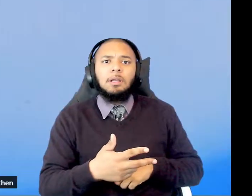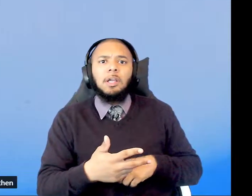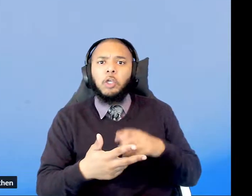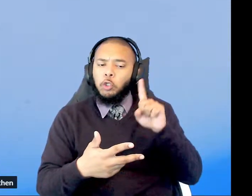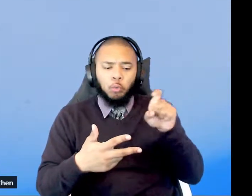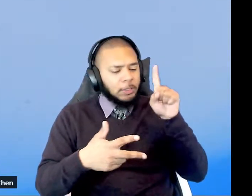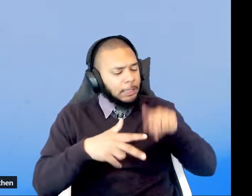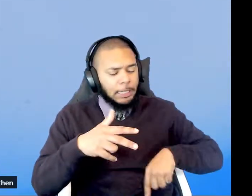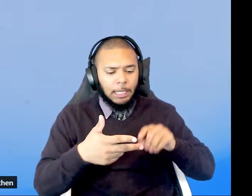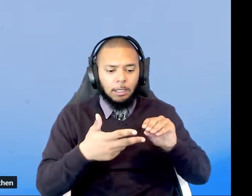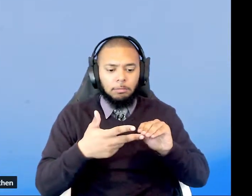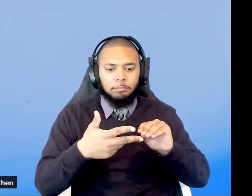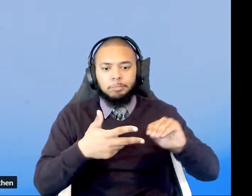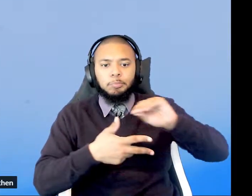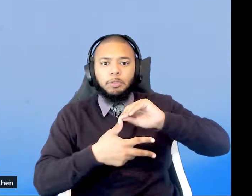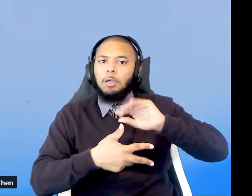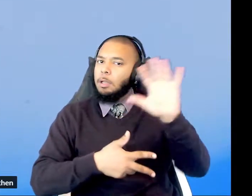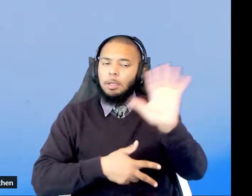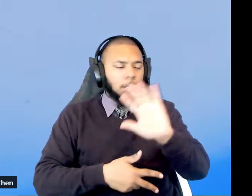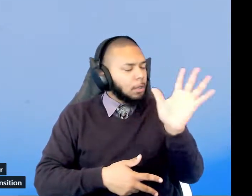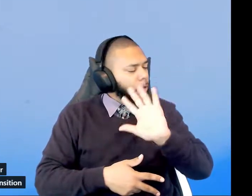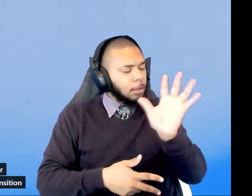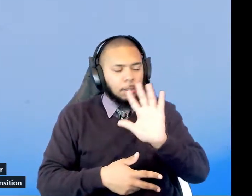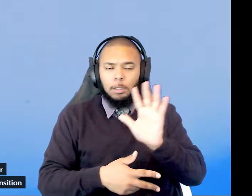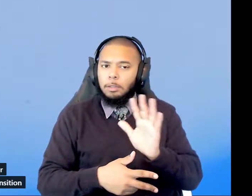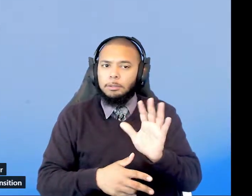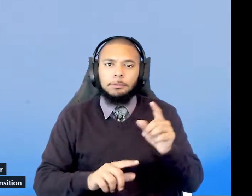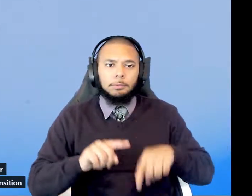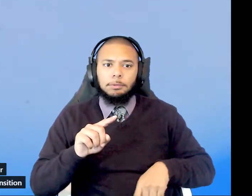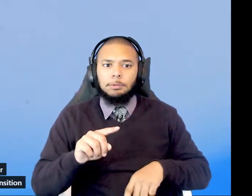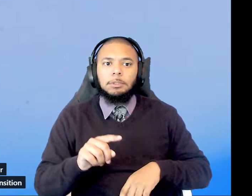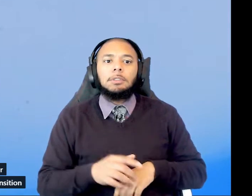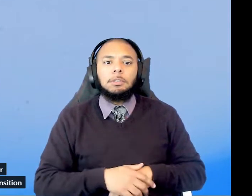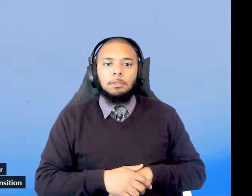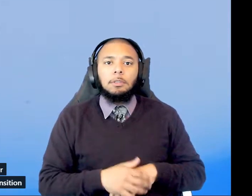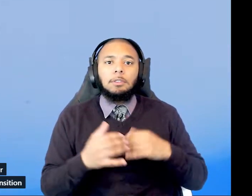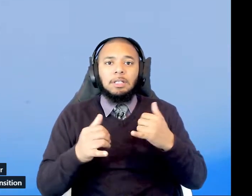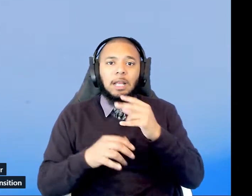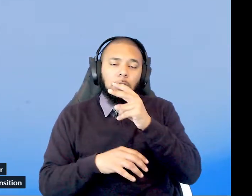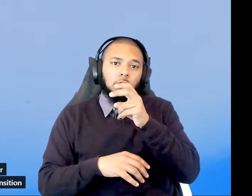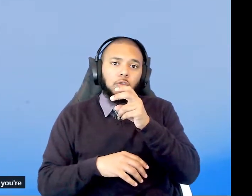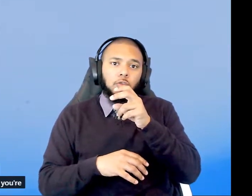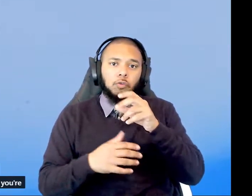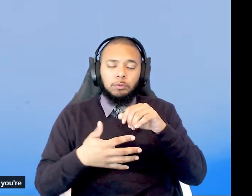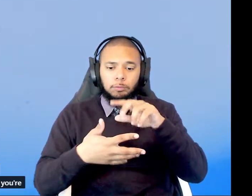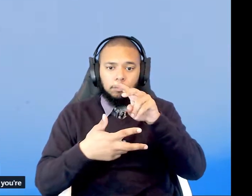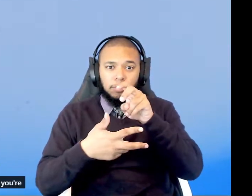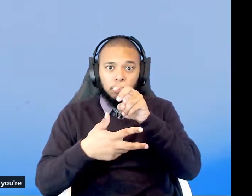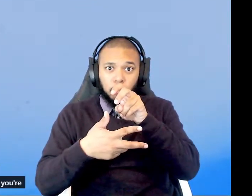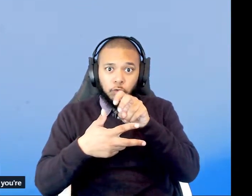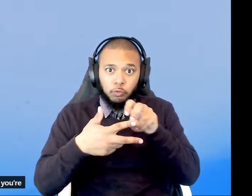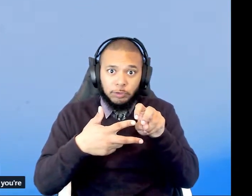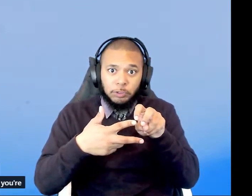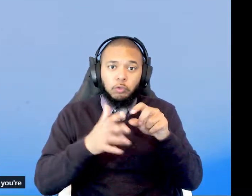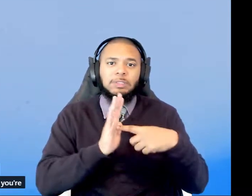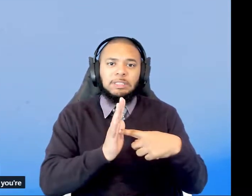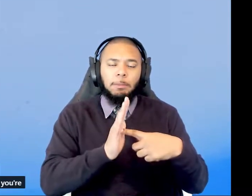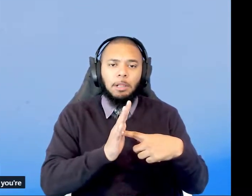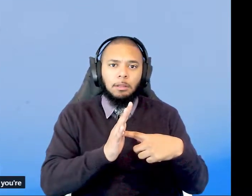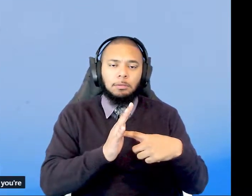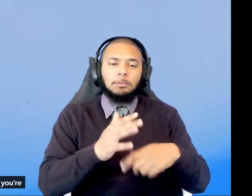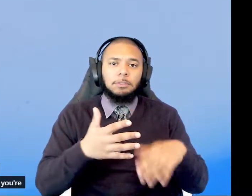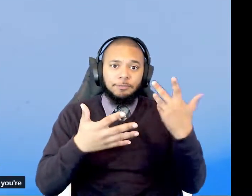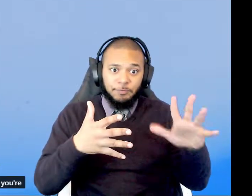right? So your claim begins. Then you're going to transition. This is our argument sandwich. Then you're going to transition to a first example. Then